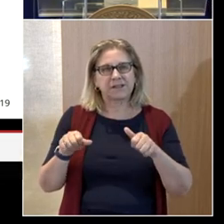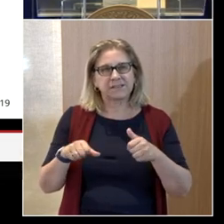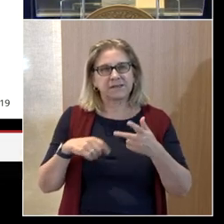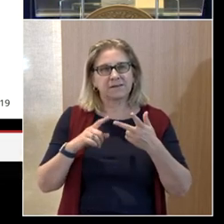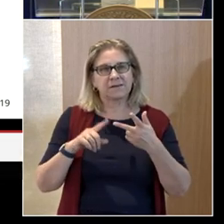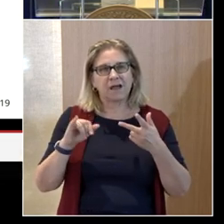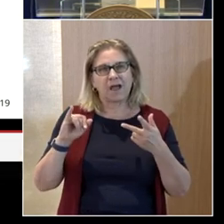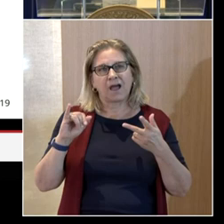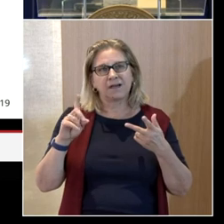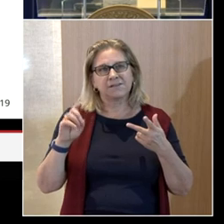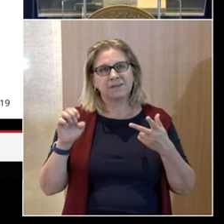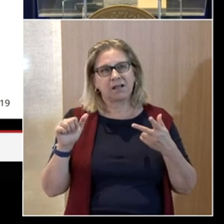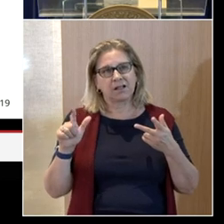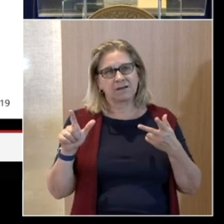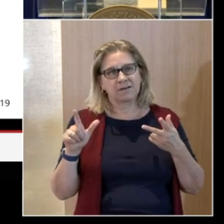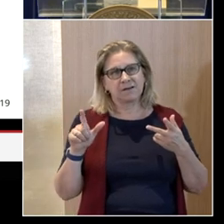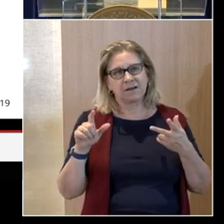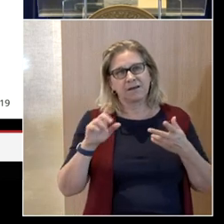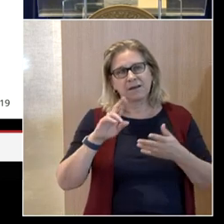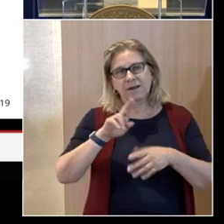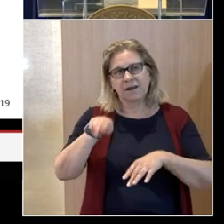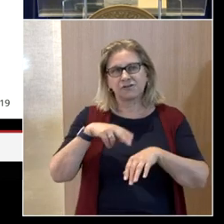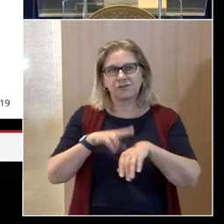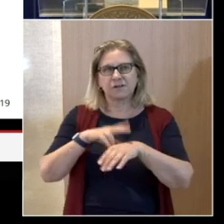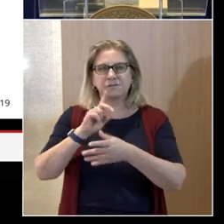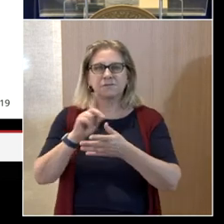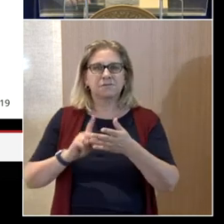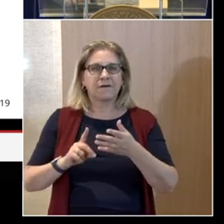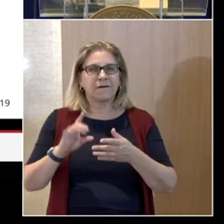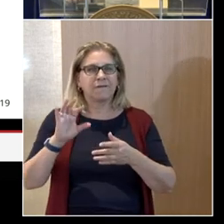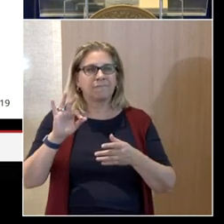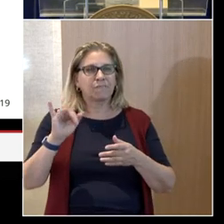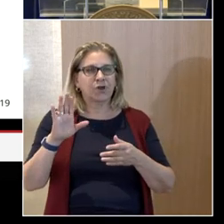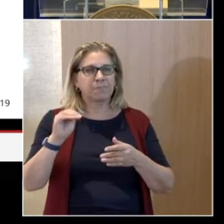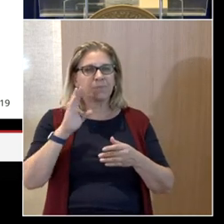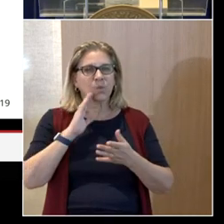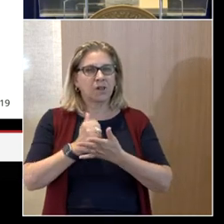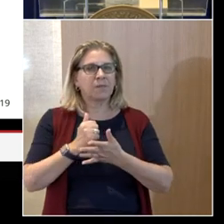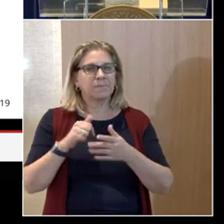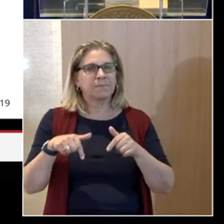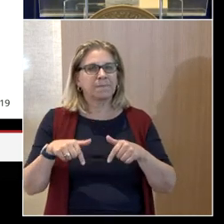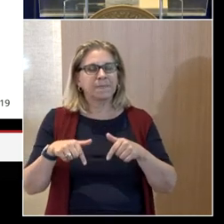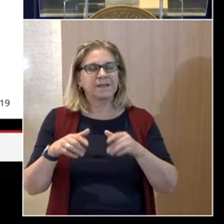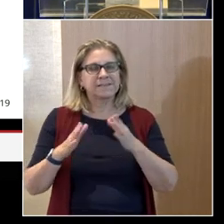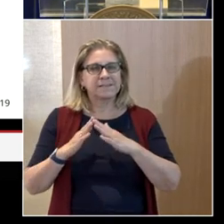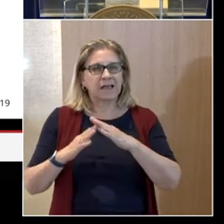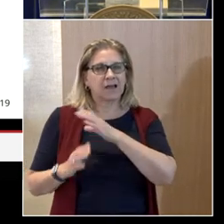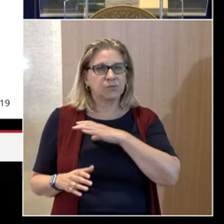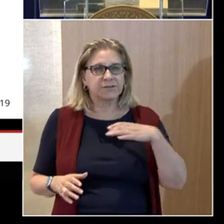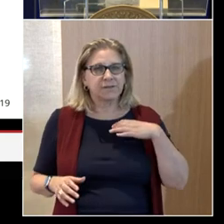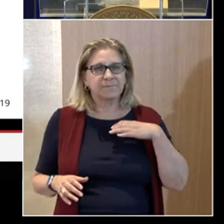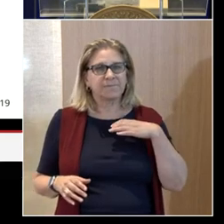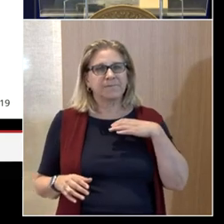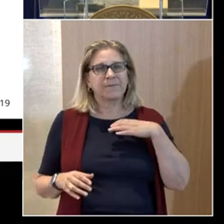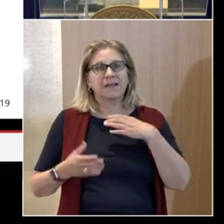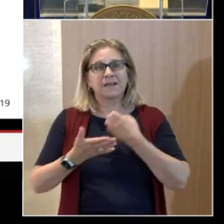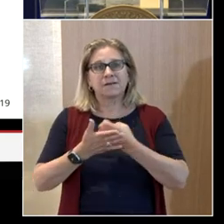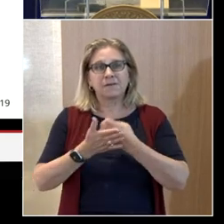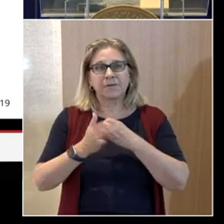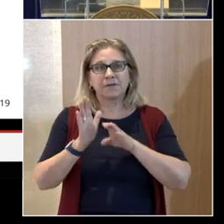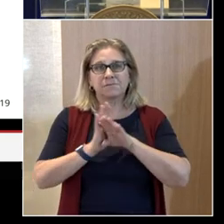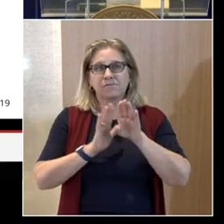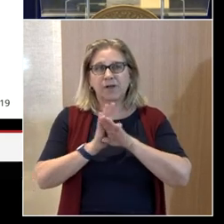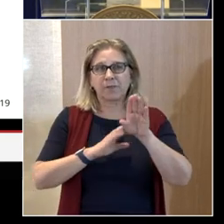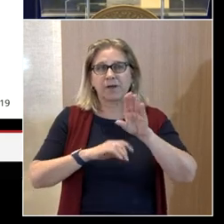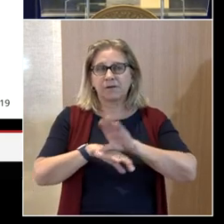be helping, especially with some of the work around Federal City Council. And then finally, you heard there's an economic development consultant team. They're there to run numbers,